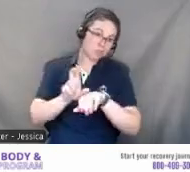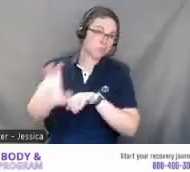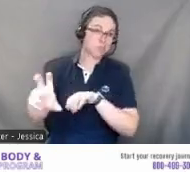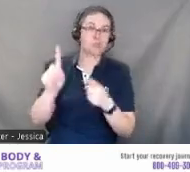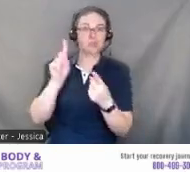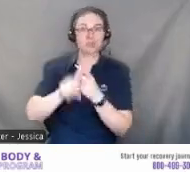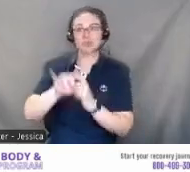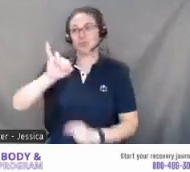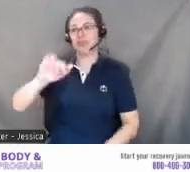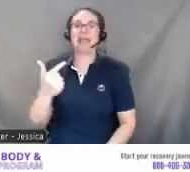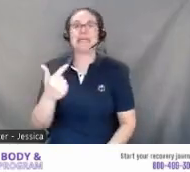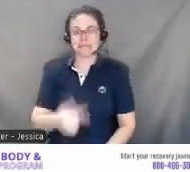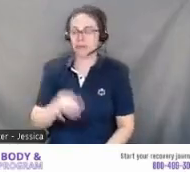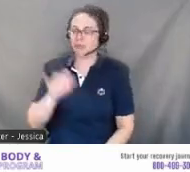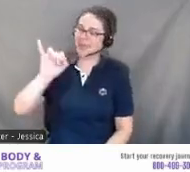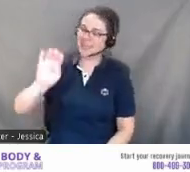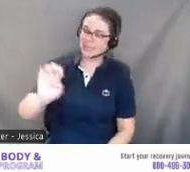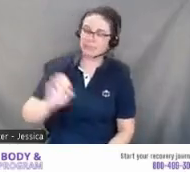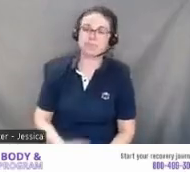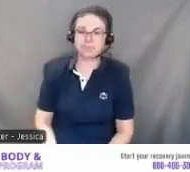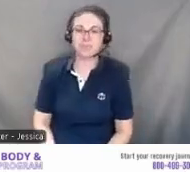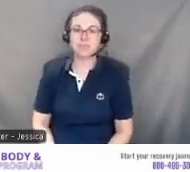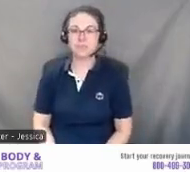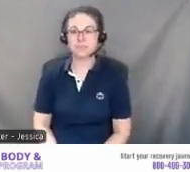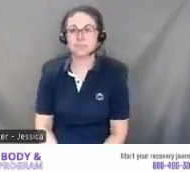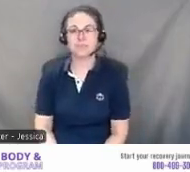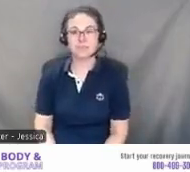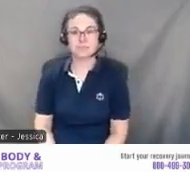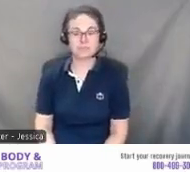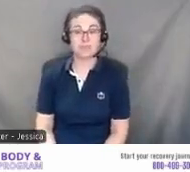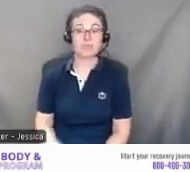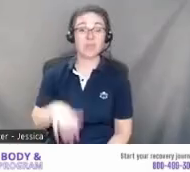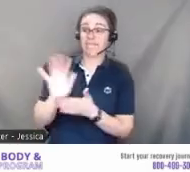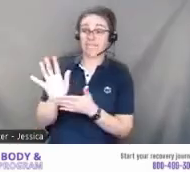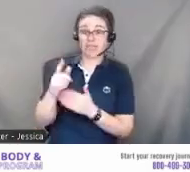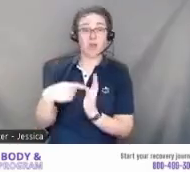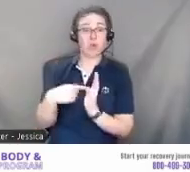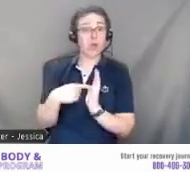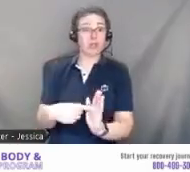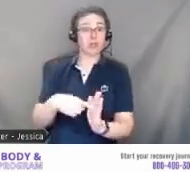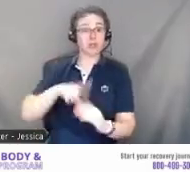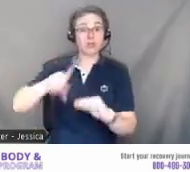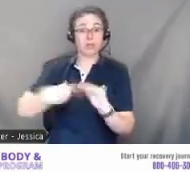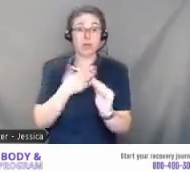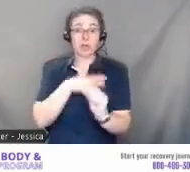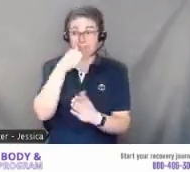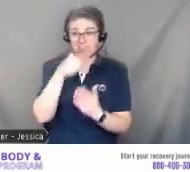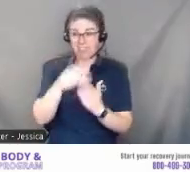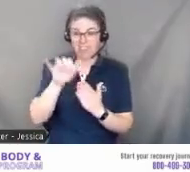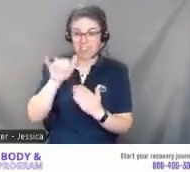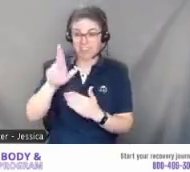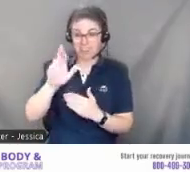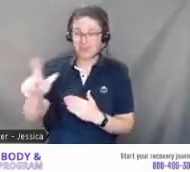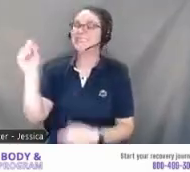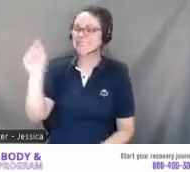Empire. Joseph, that video I played earlier today about our letter being in the book, was that a reel? That's